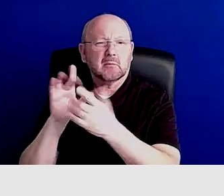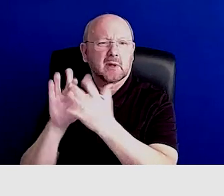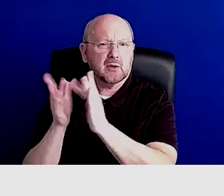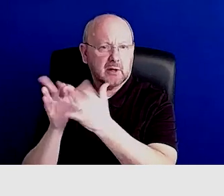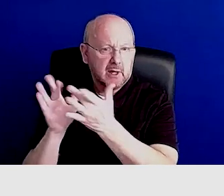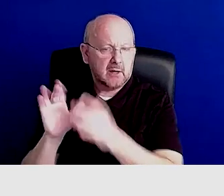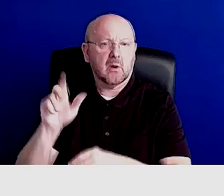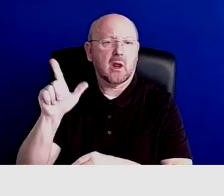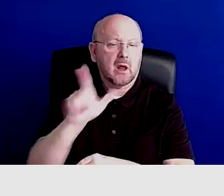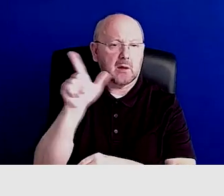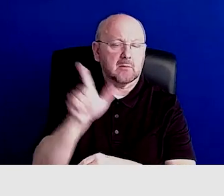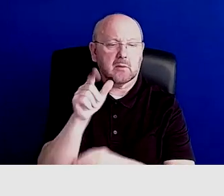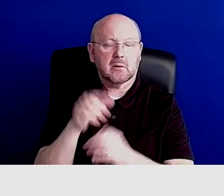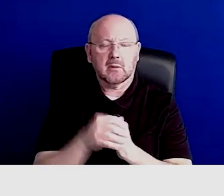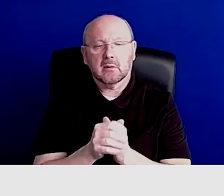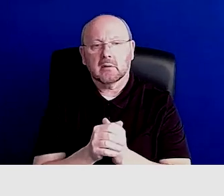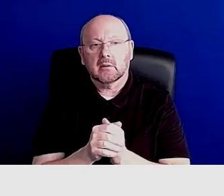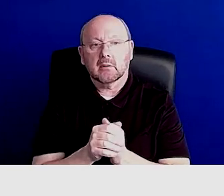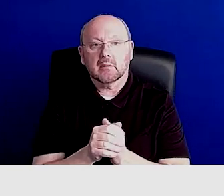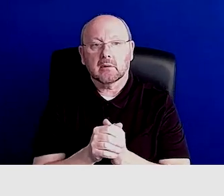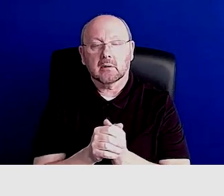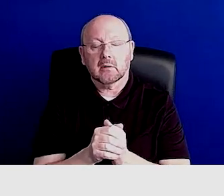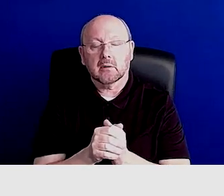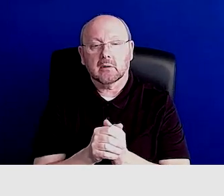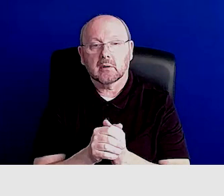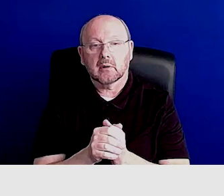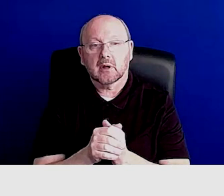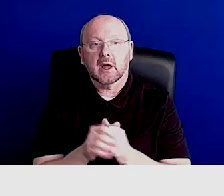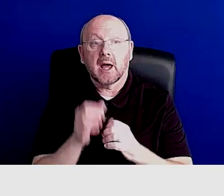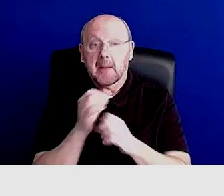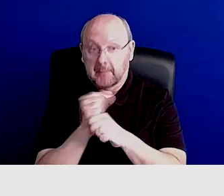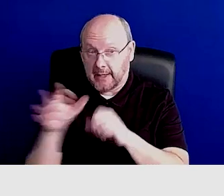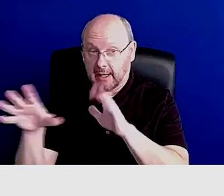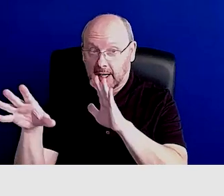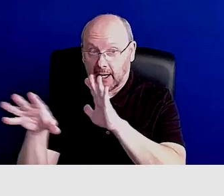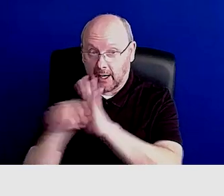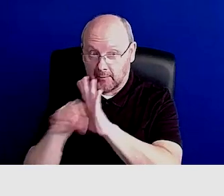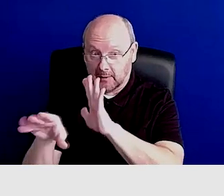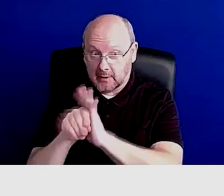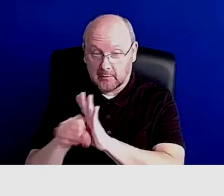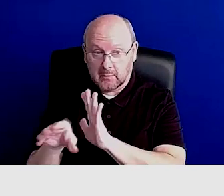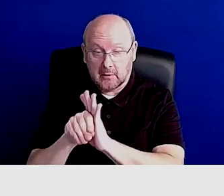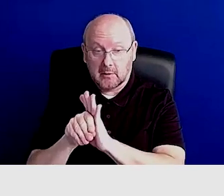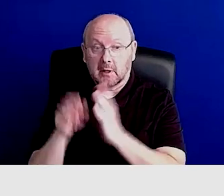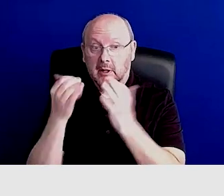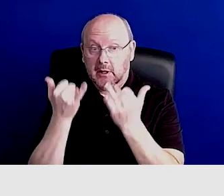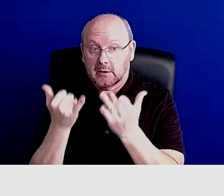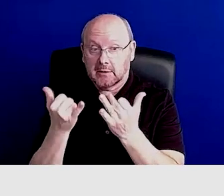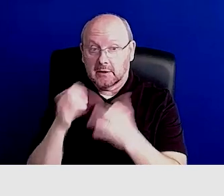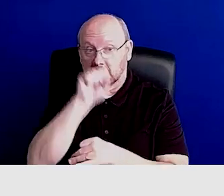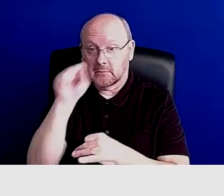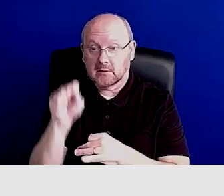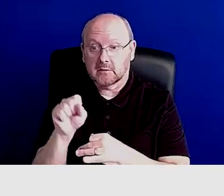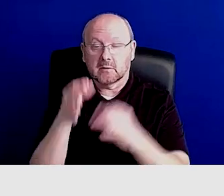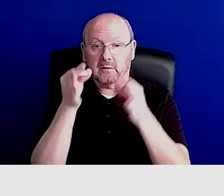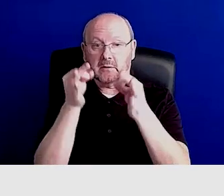and I make copies of them. Well, this semester I decided instead of having to